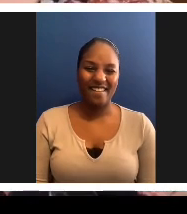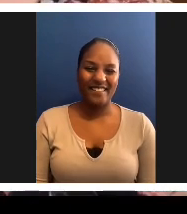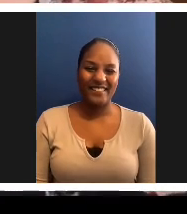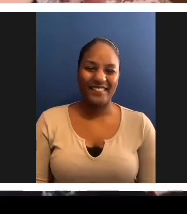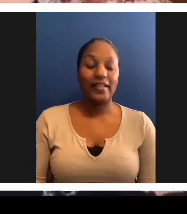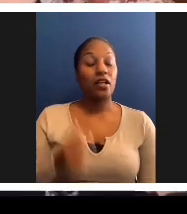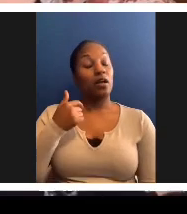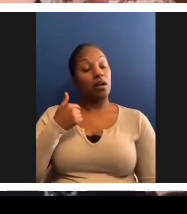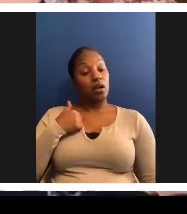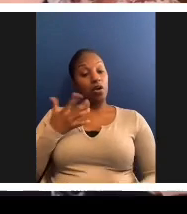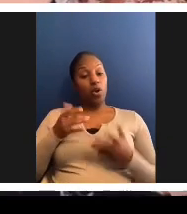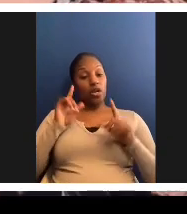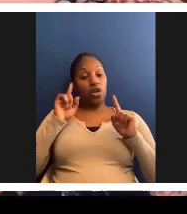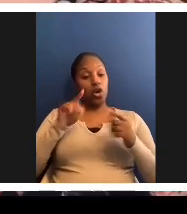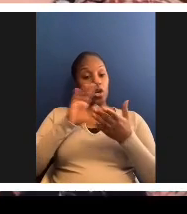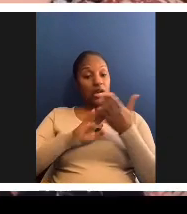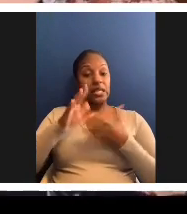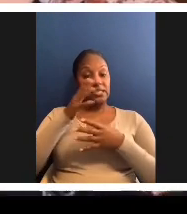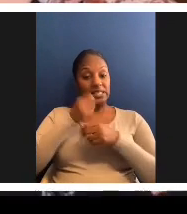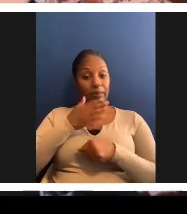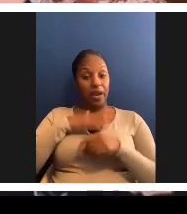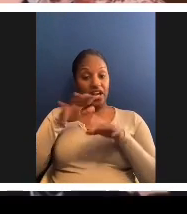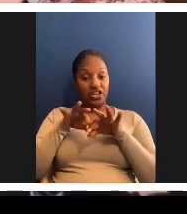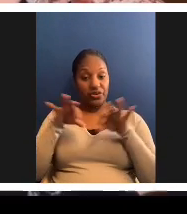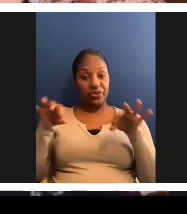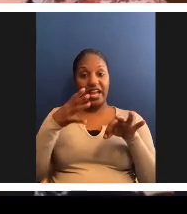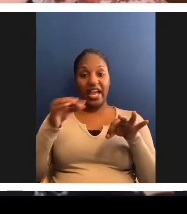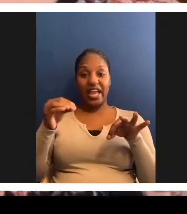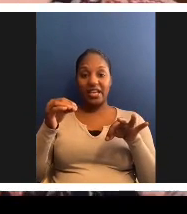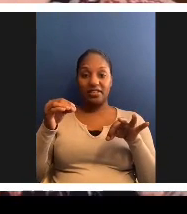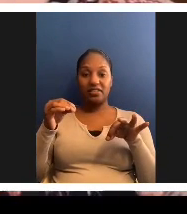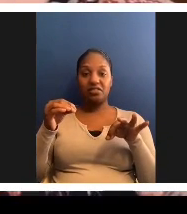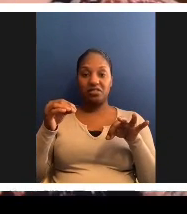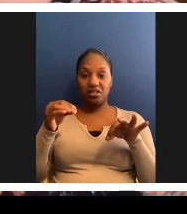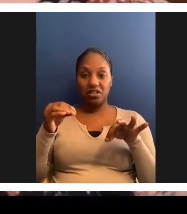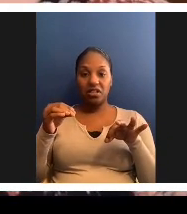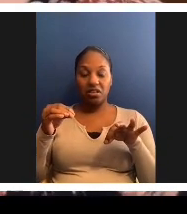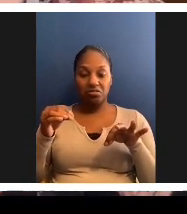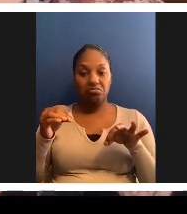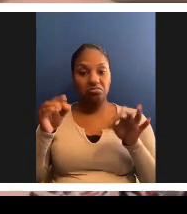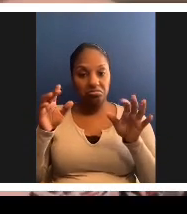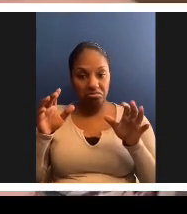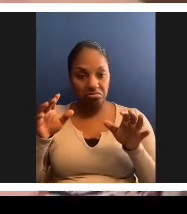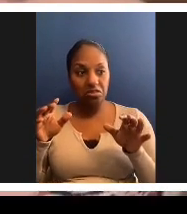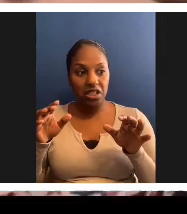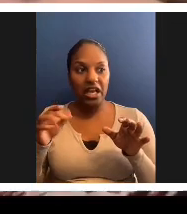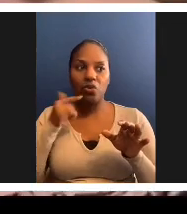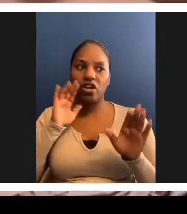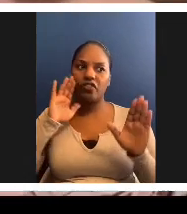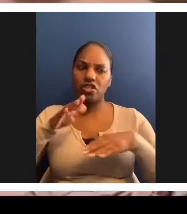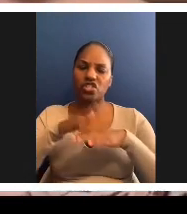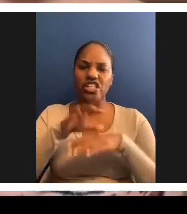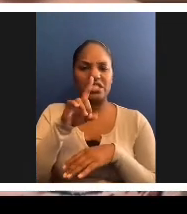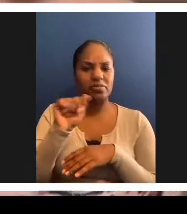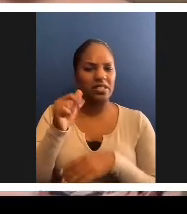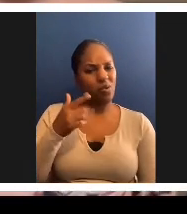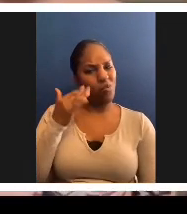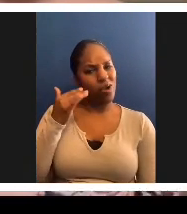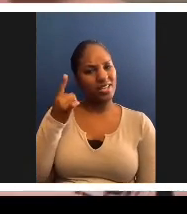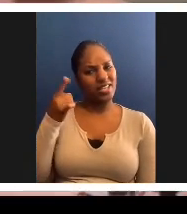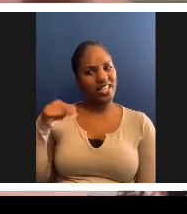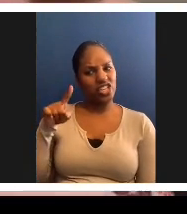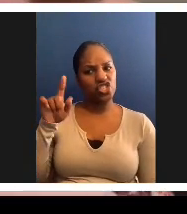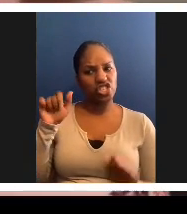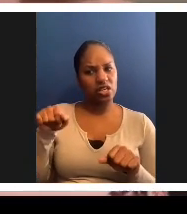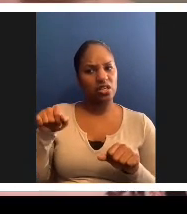to college and get my degree in helping kids with disabilities because I think